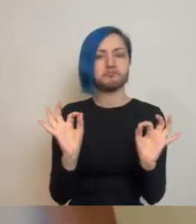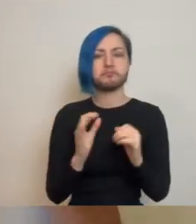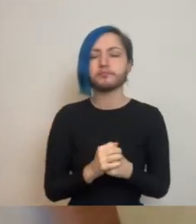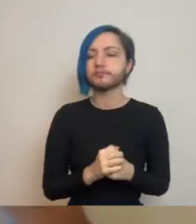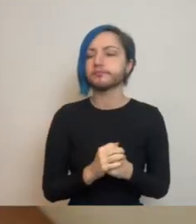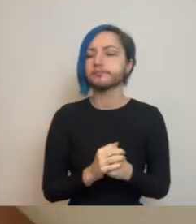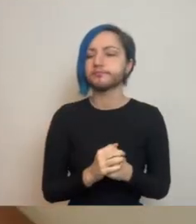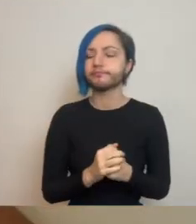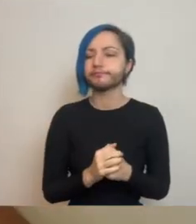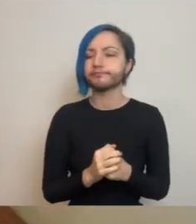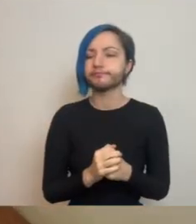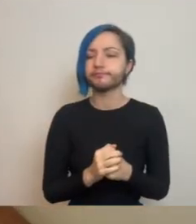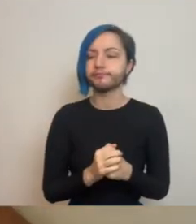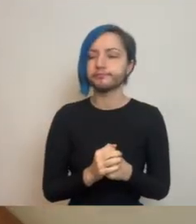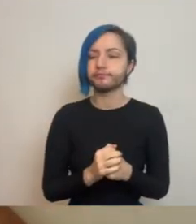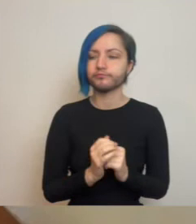Okay,